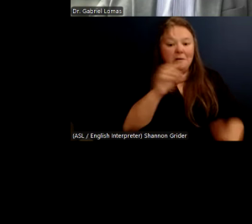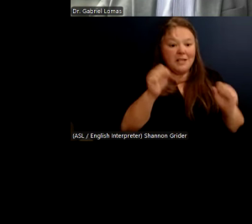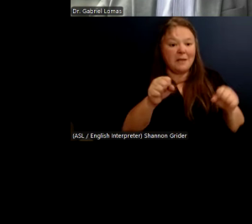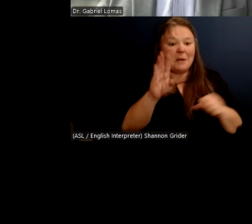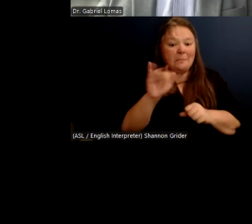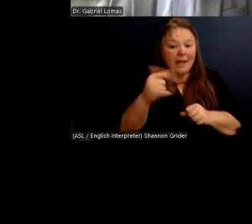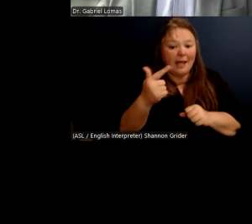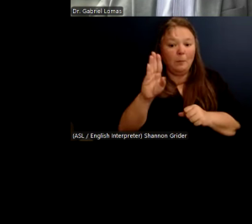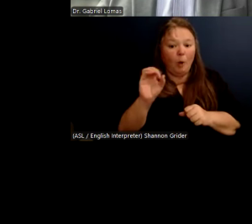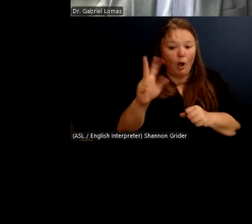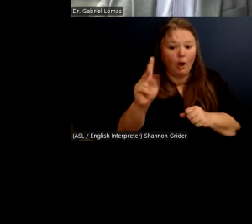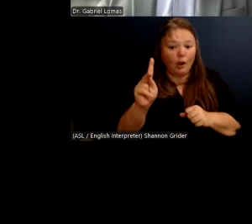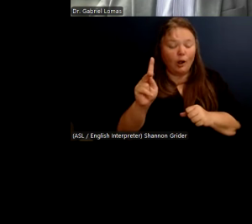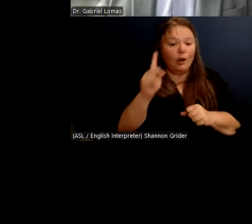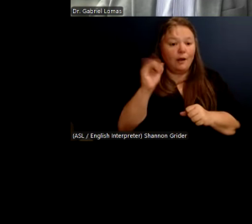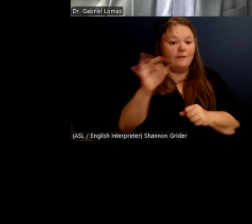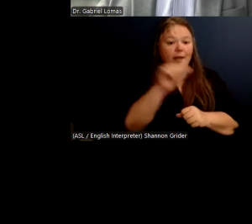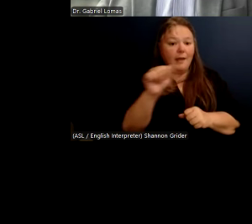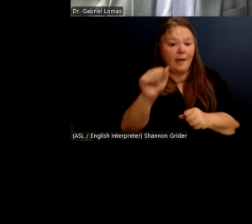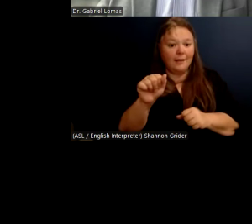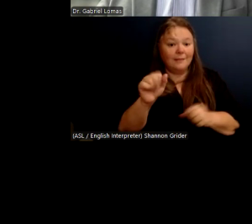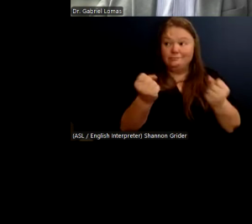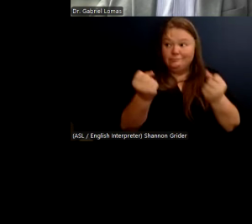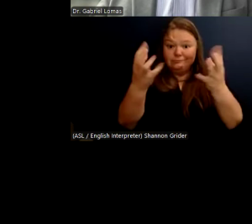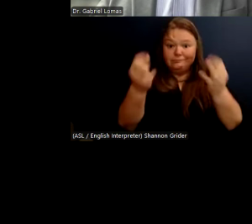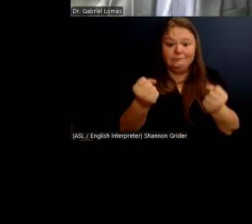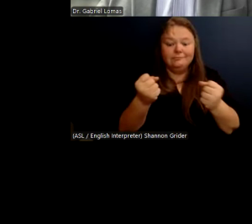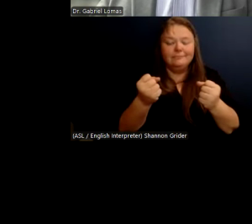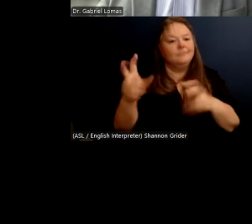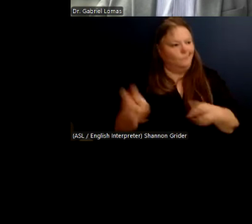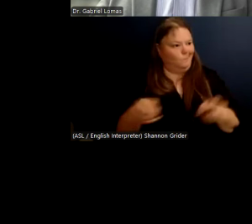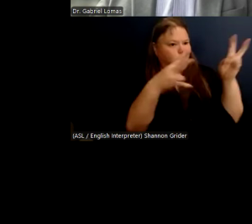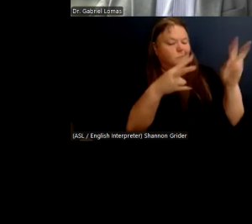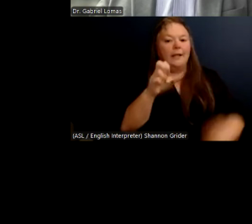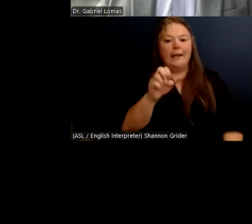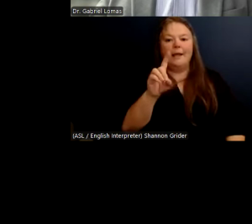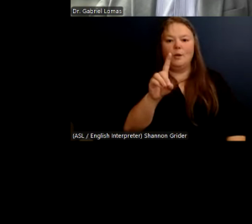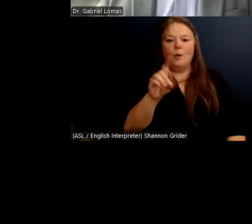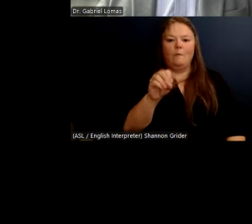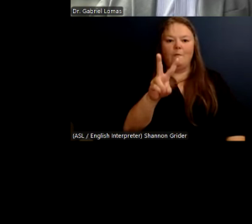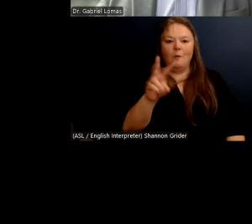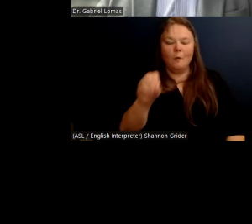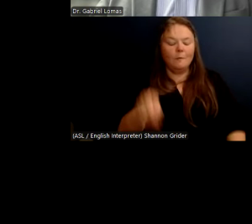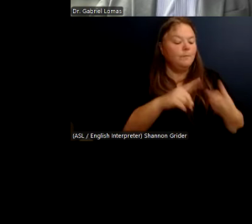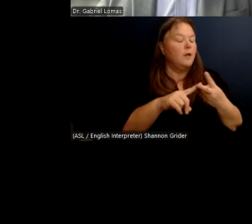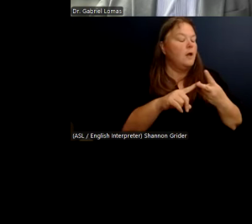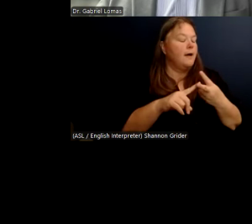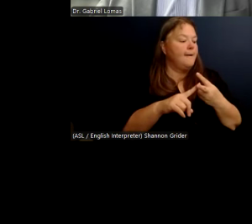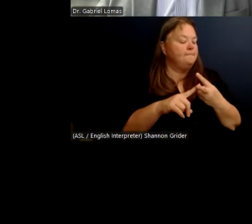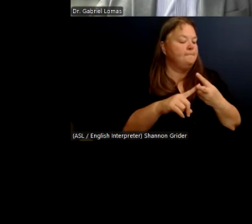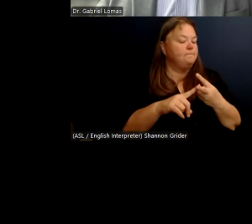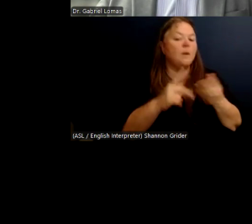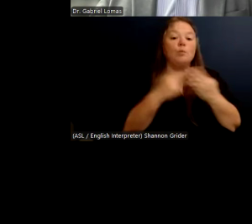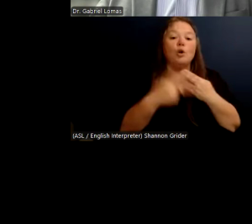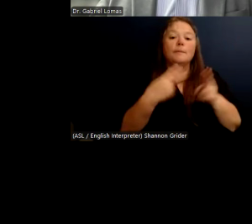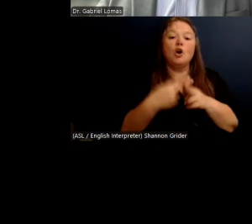of Alcoholics Anonymous, which is in sign language, on the Edivo platform. I was able to get a program called Signs